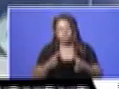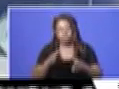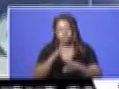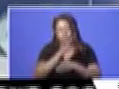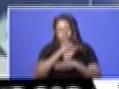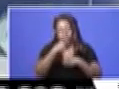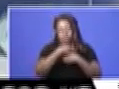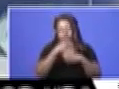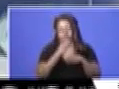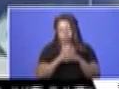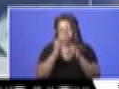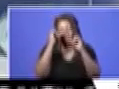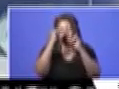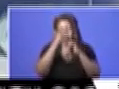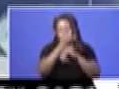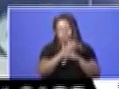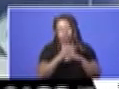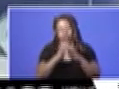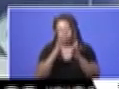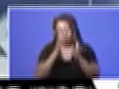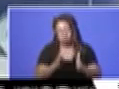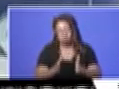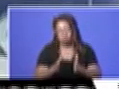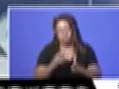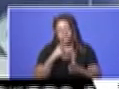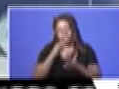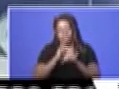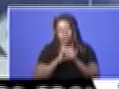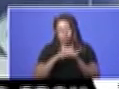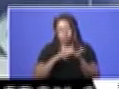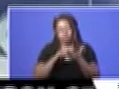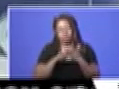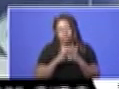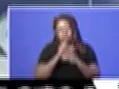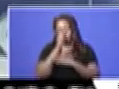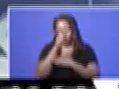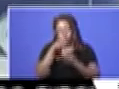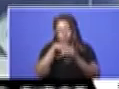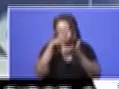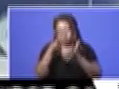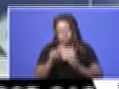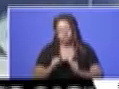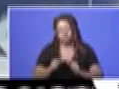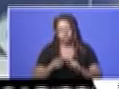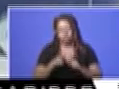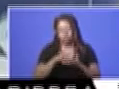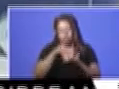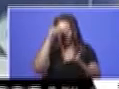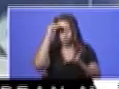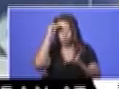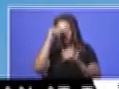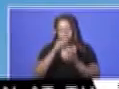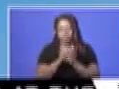two craft instructors. The principal explained the actions implemented to ensure students continue to learn.